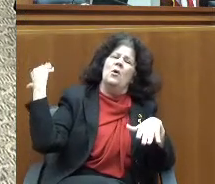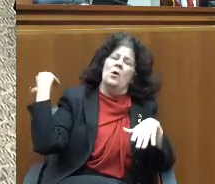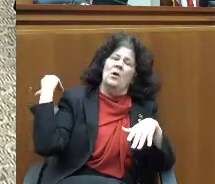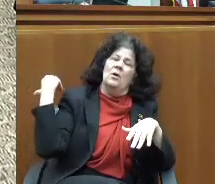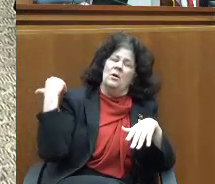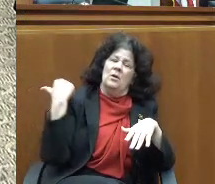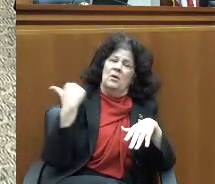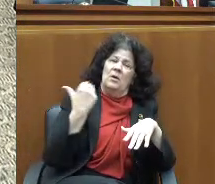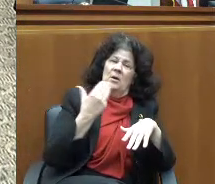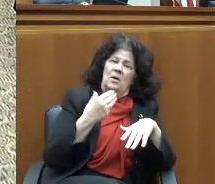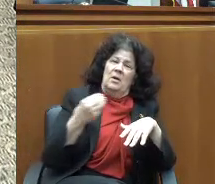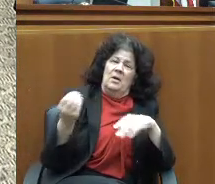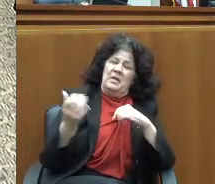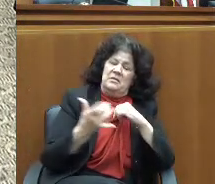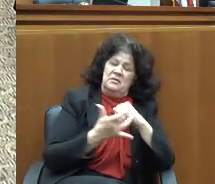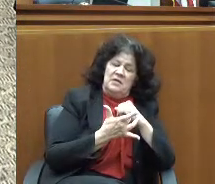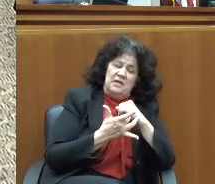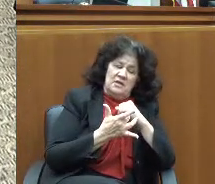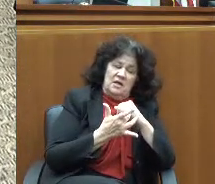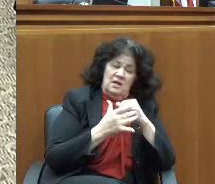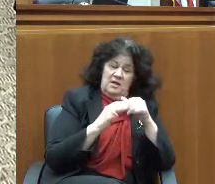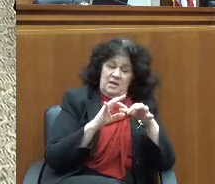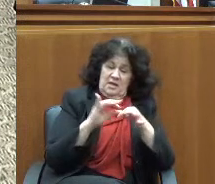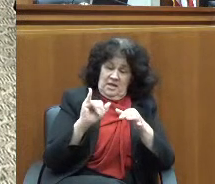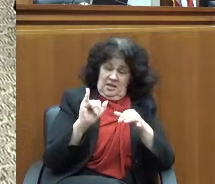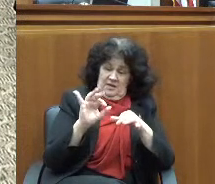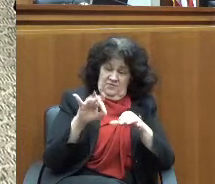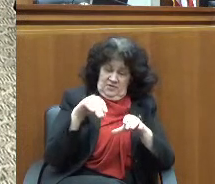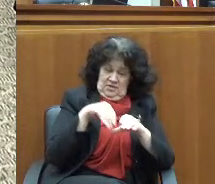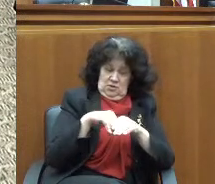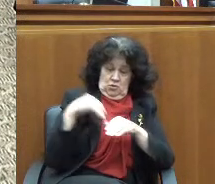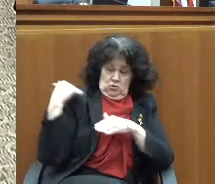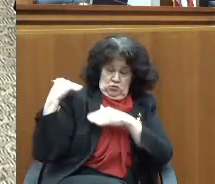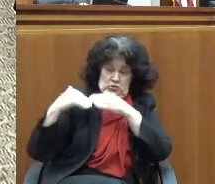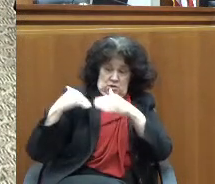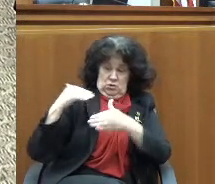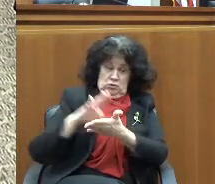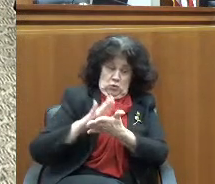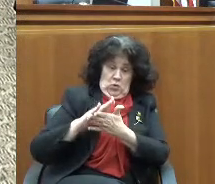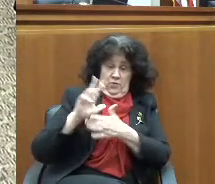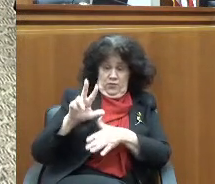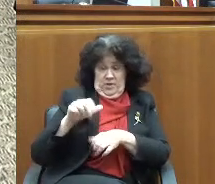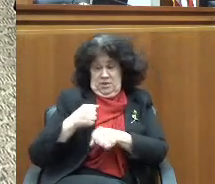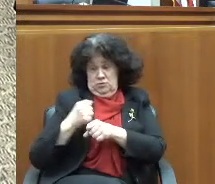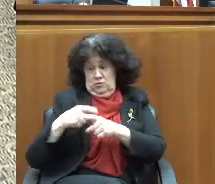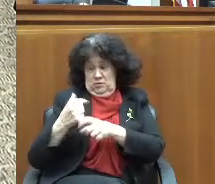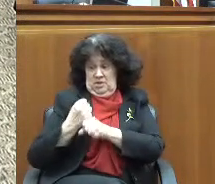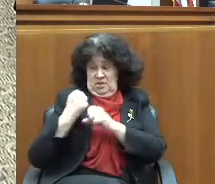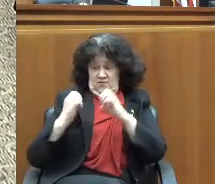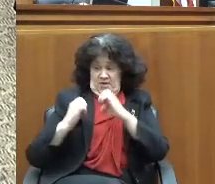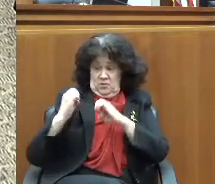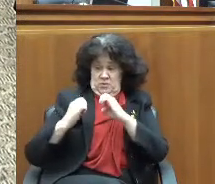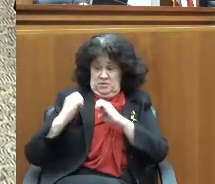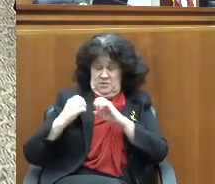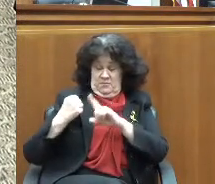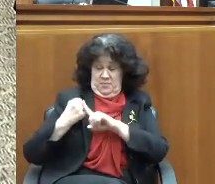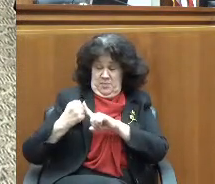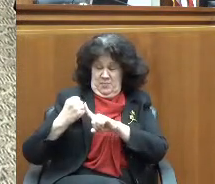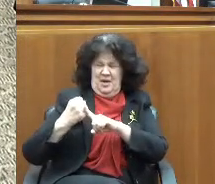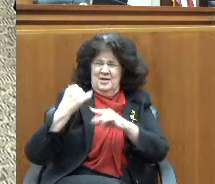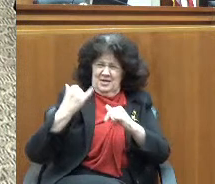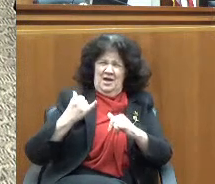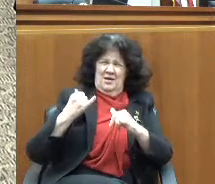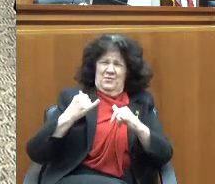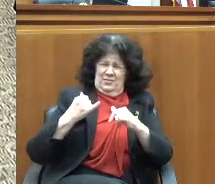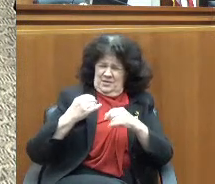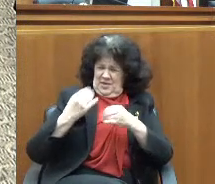because of technicalities surrounding whether or not they were in a traditional public school for 3 years to get those evaluations, that we're putting